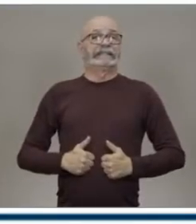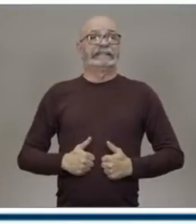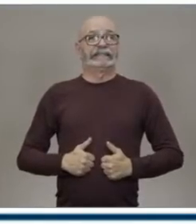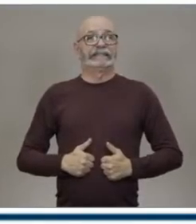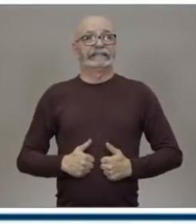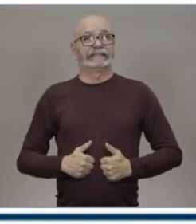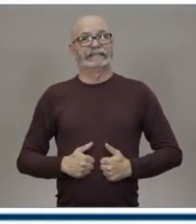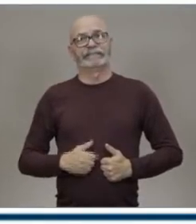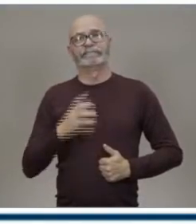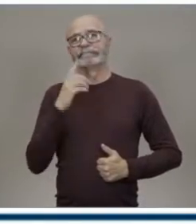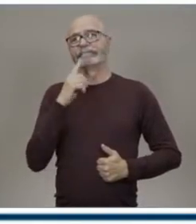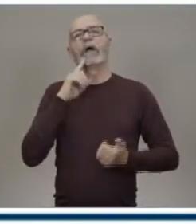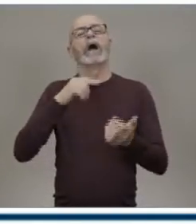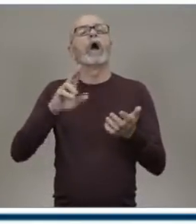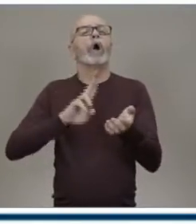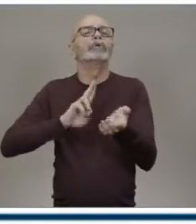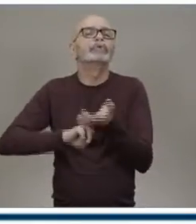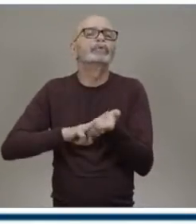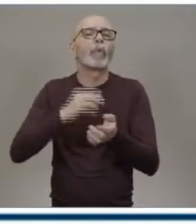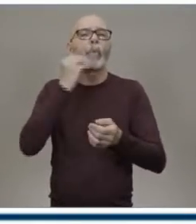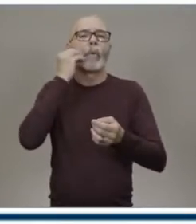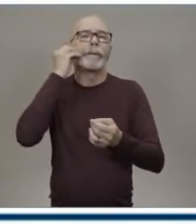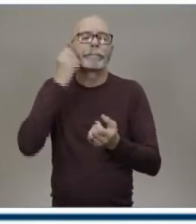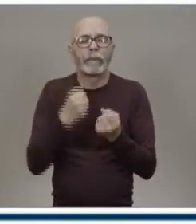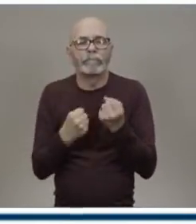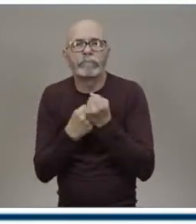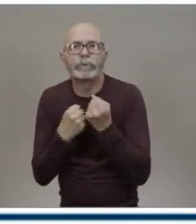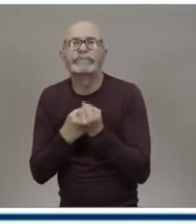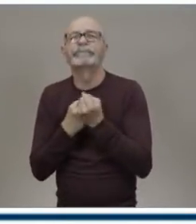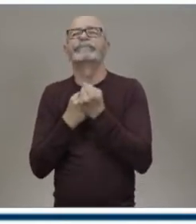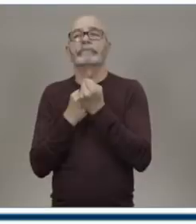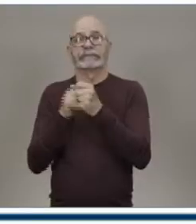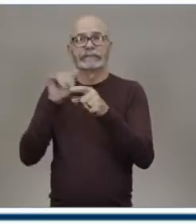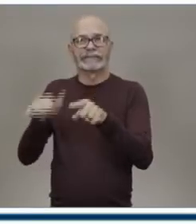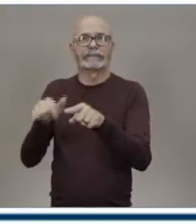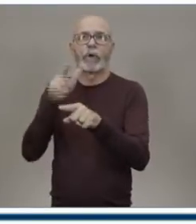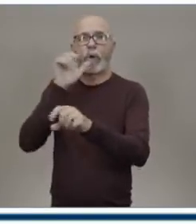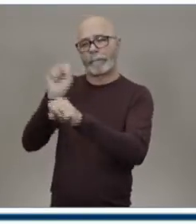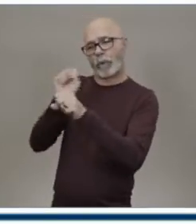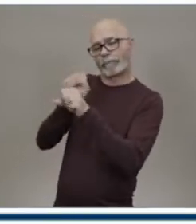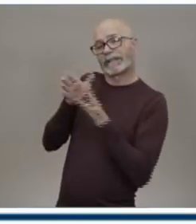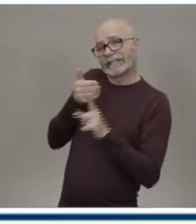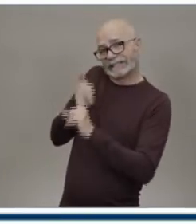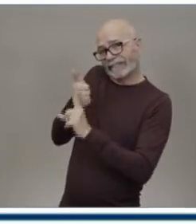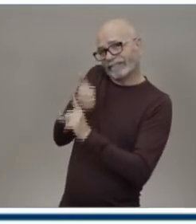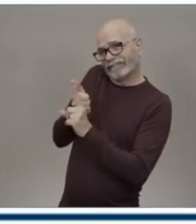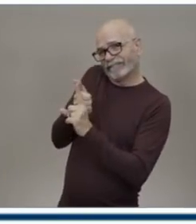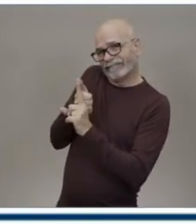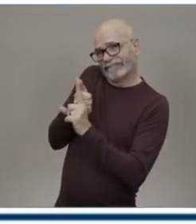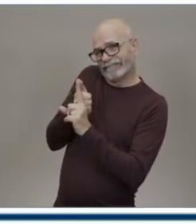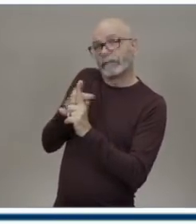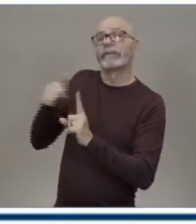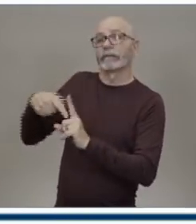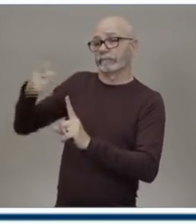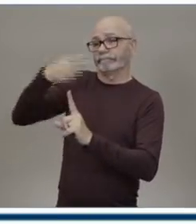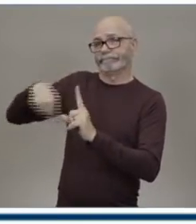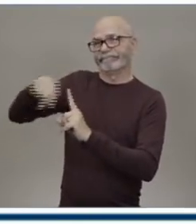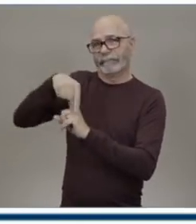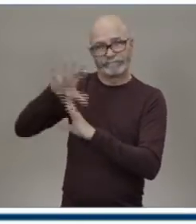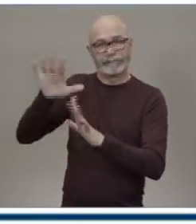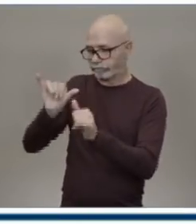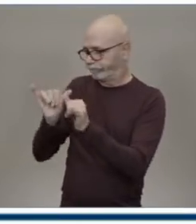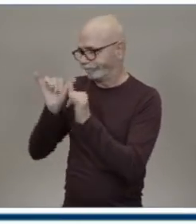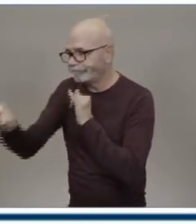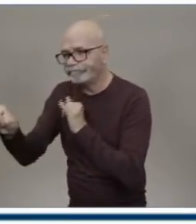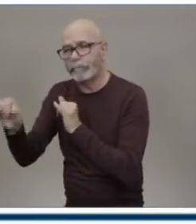announced publicly by Shannex. Everyone on the floor in that facility has been isolated, and both staff and